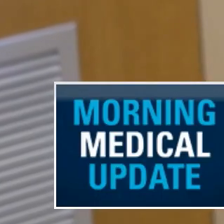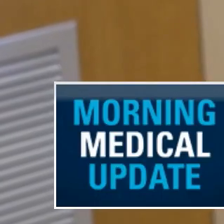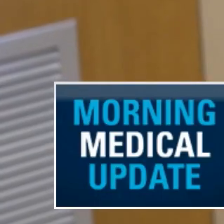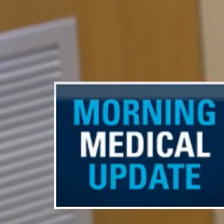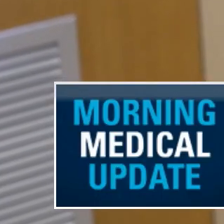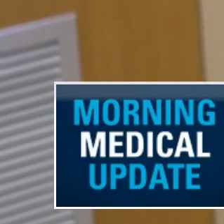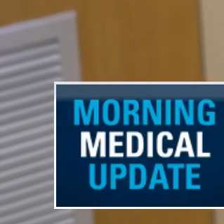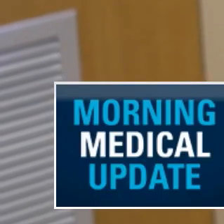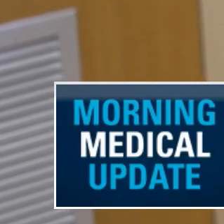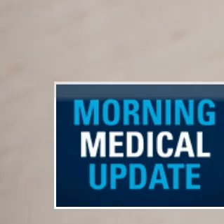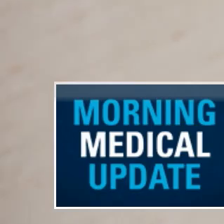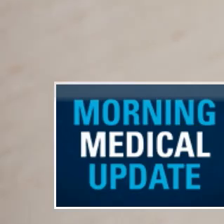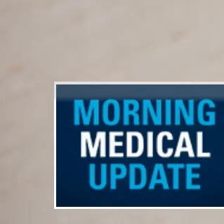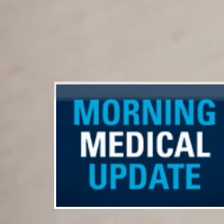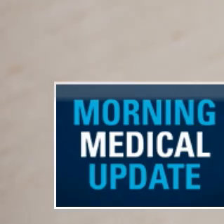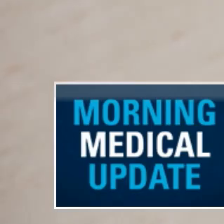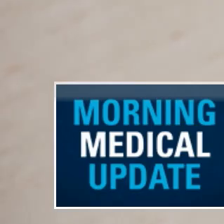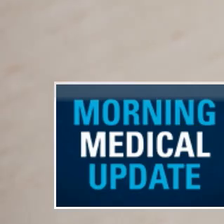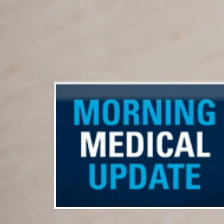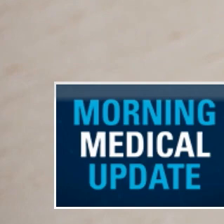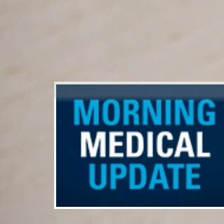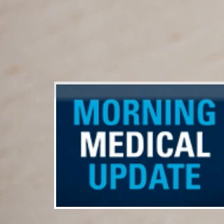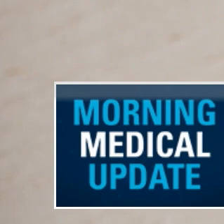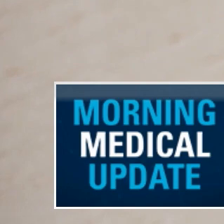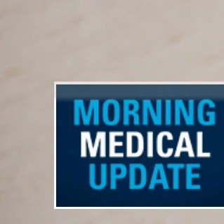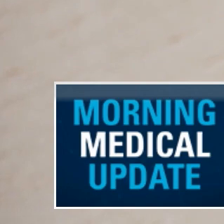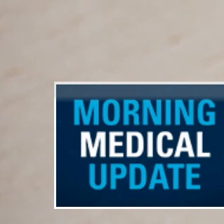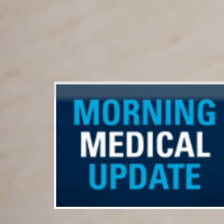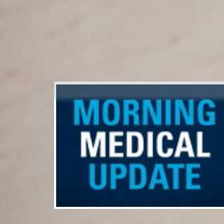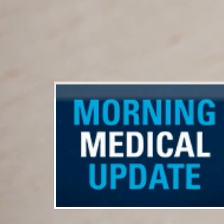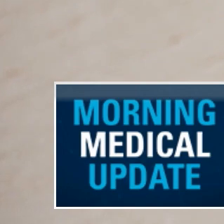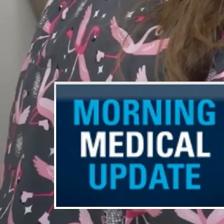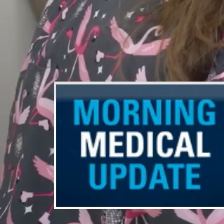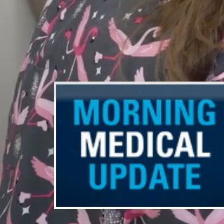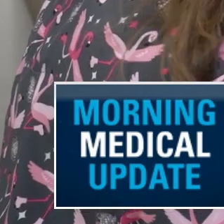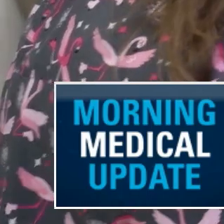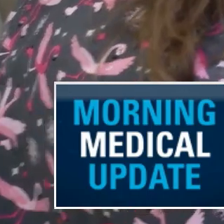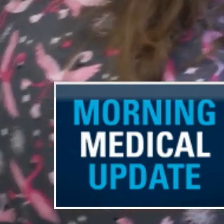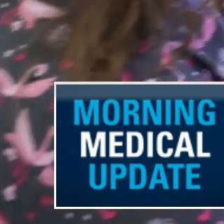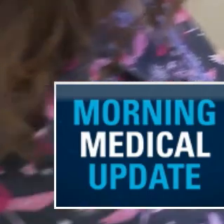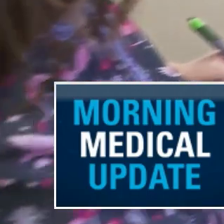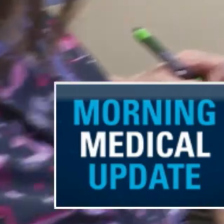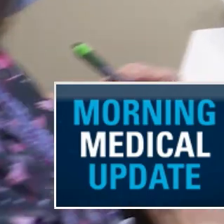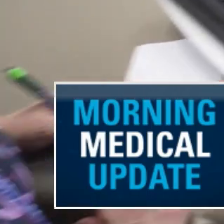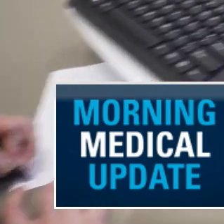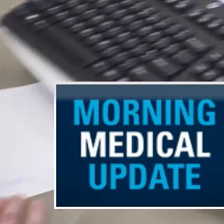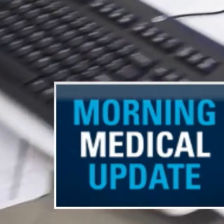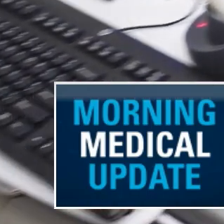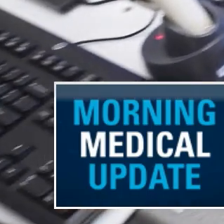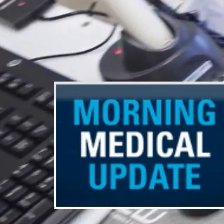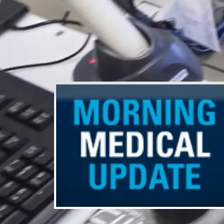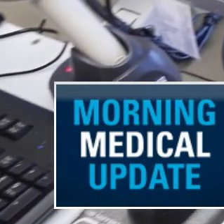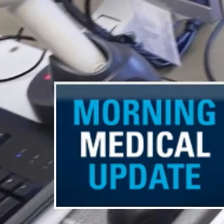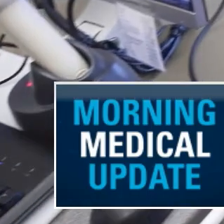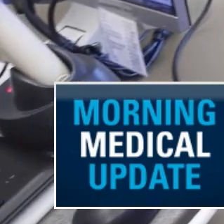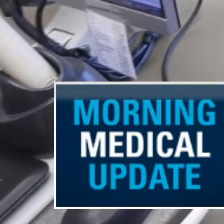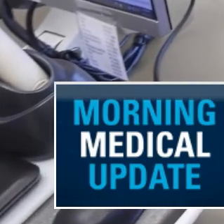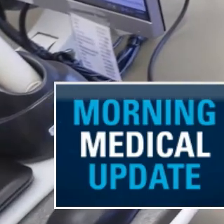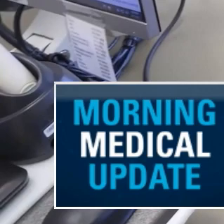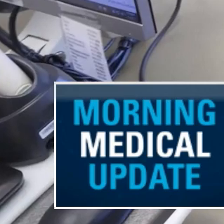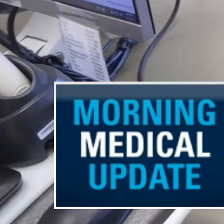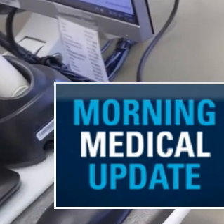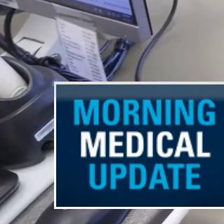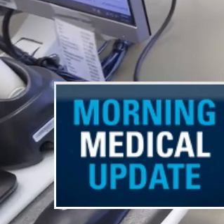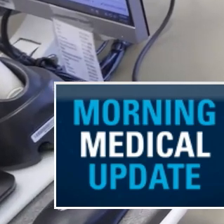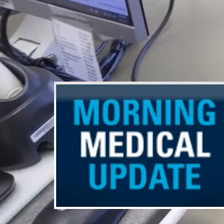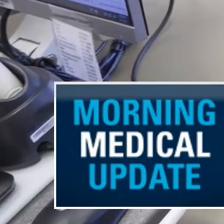in clinic. Tell me a little bit about what you were doing here and where you were in your checkups and your journey. I think